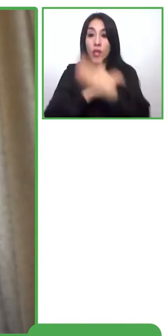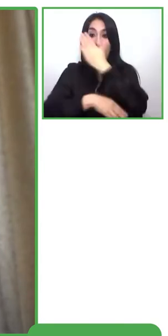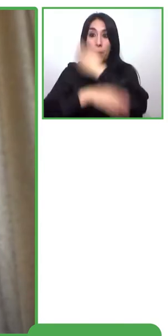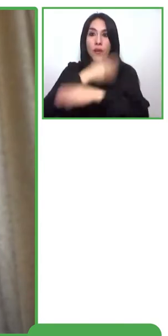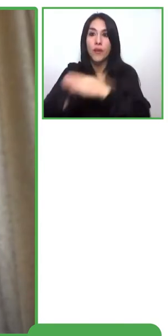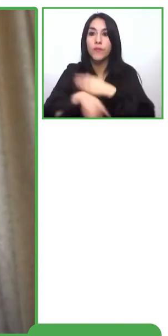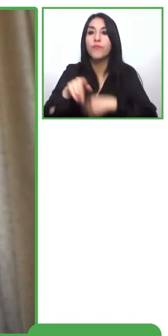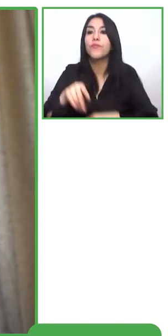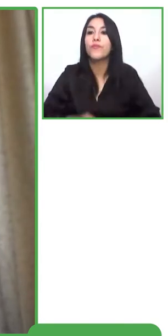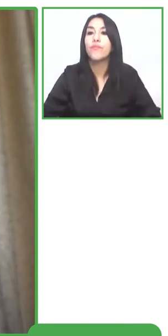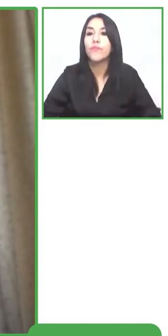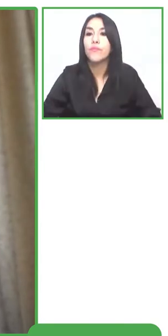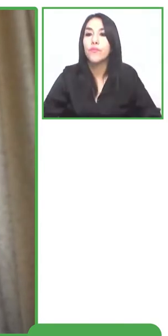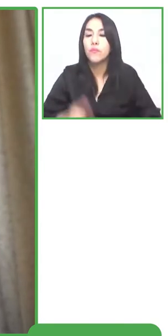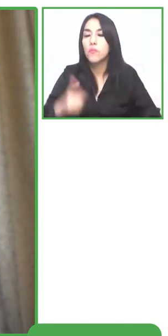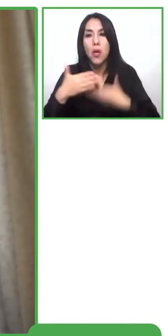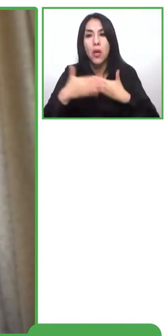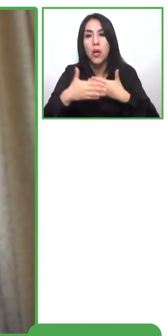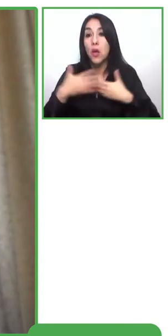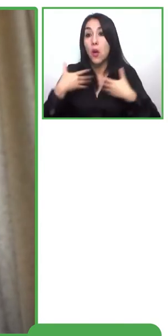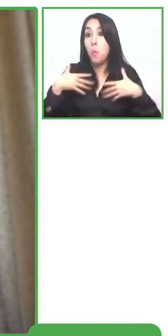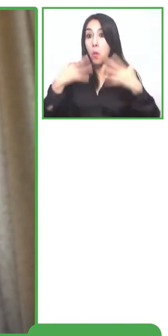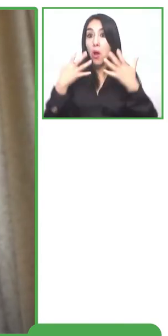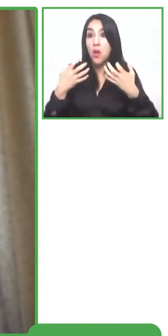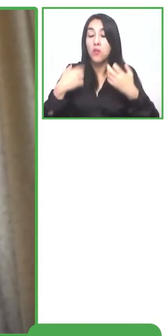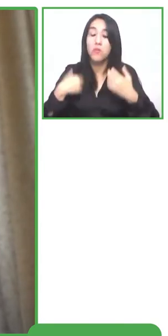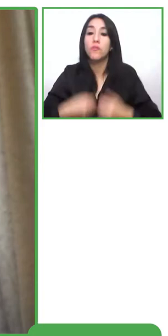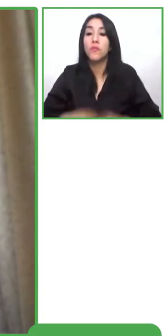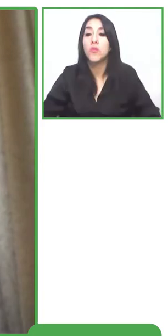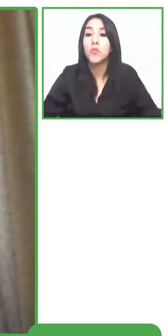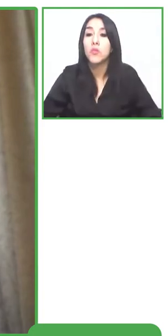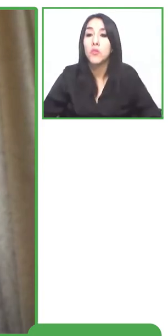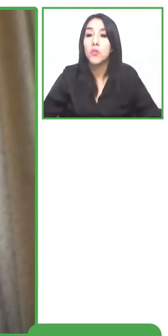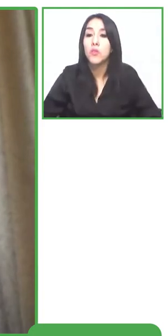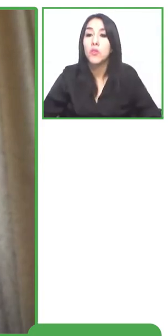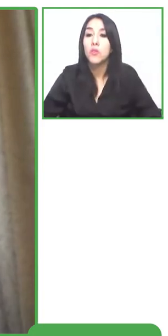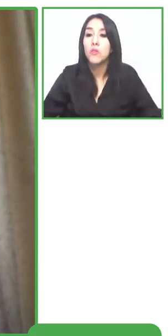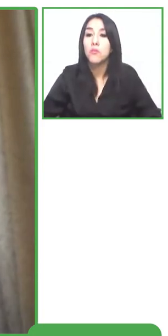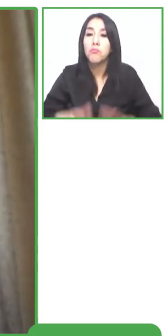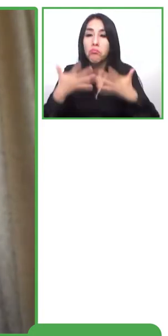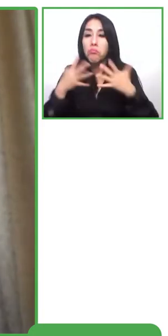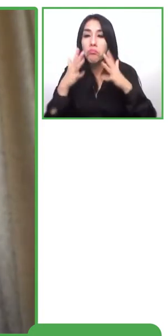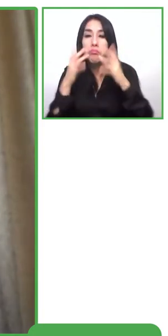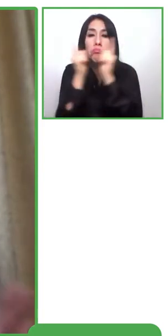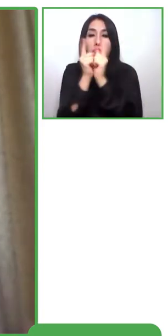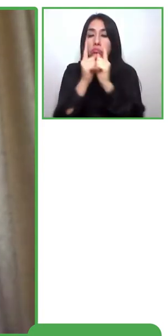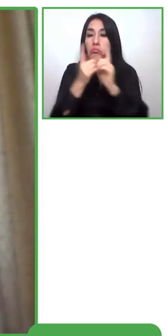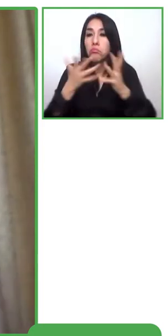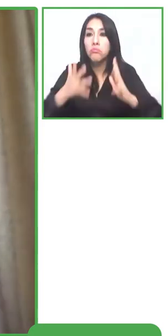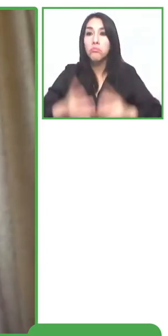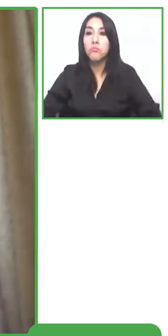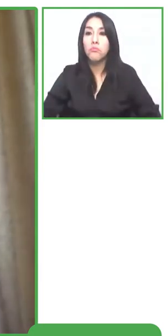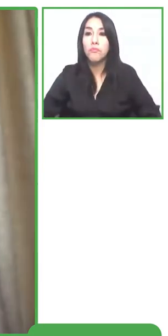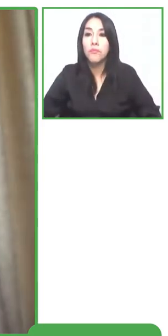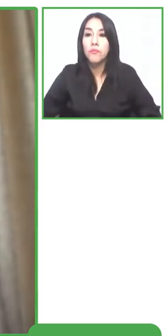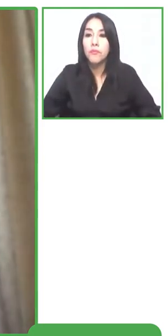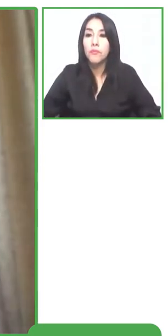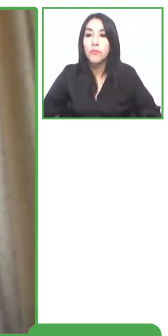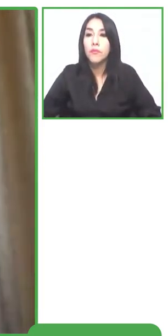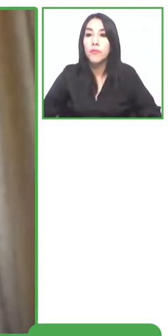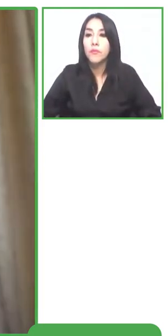I would like today to summarize or give you a very brief outlook